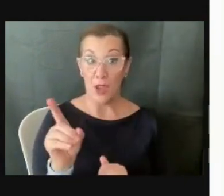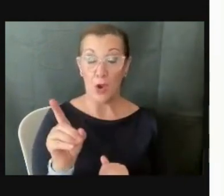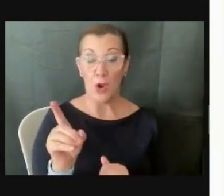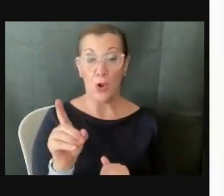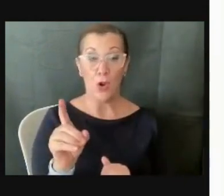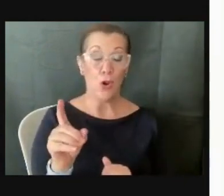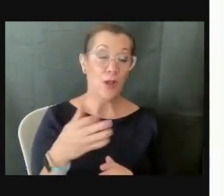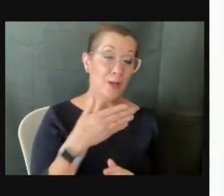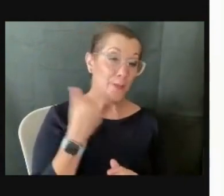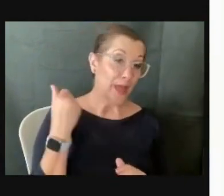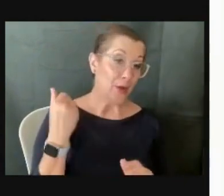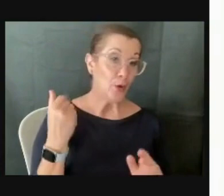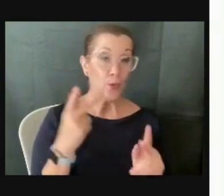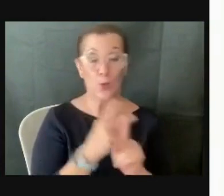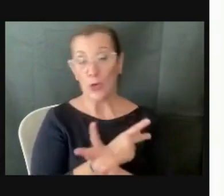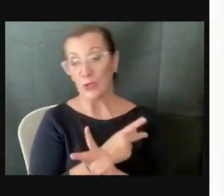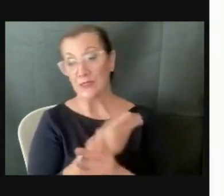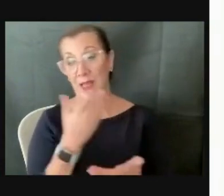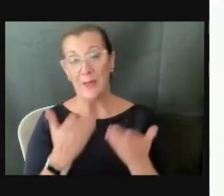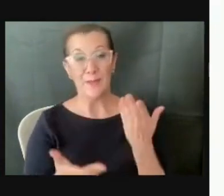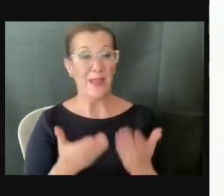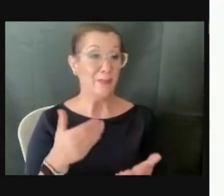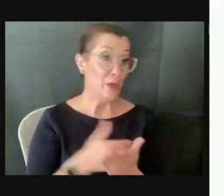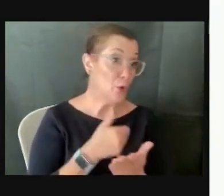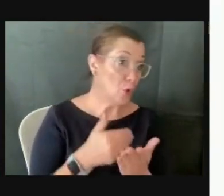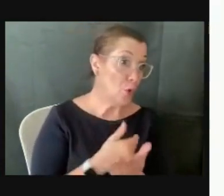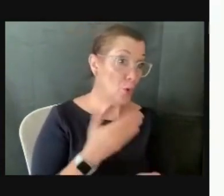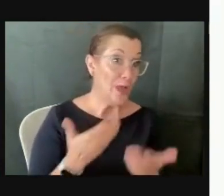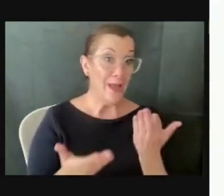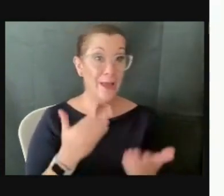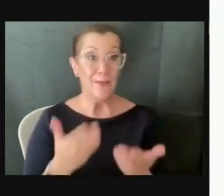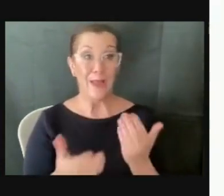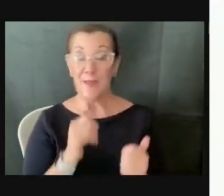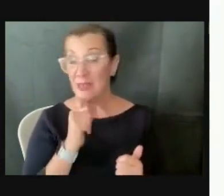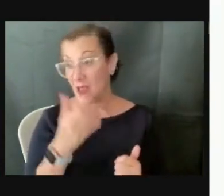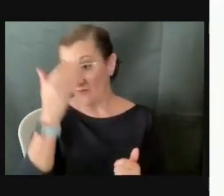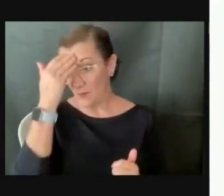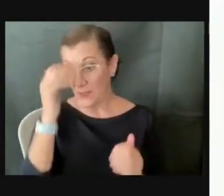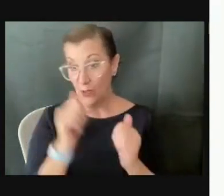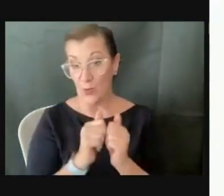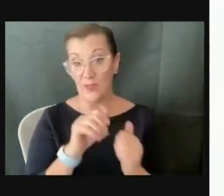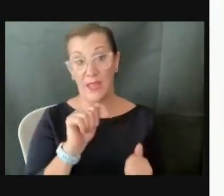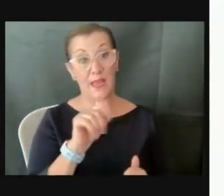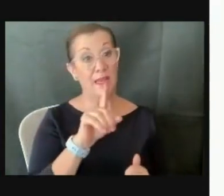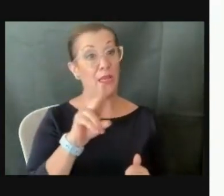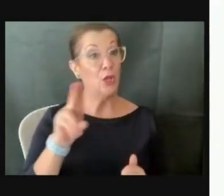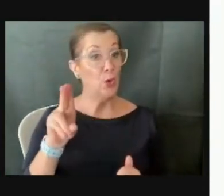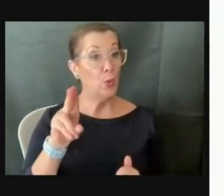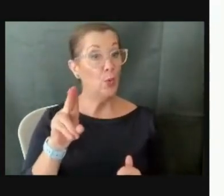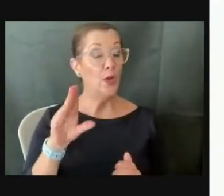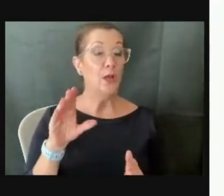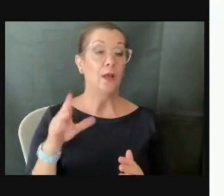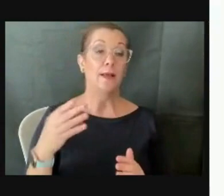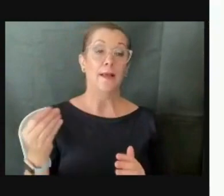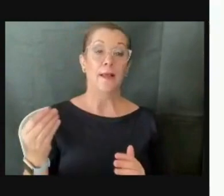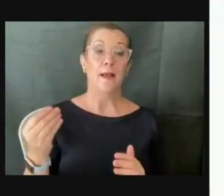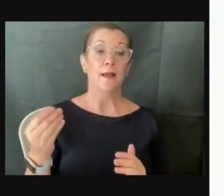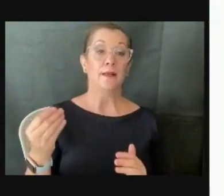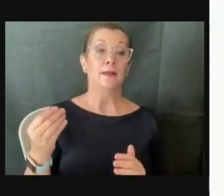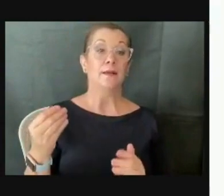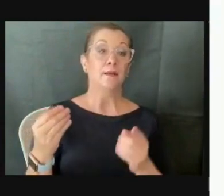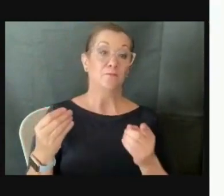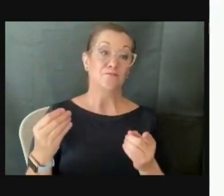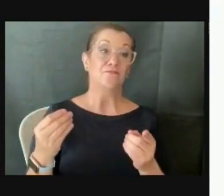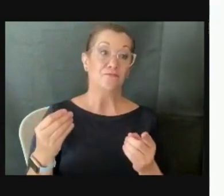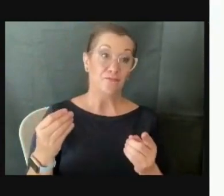for worse, maybe kind of new, maybe not be super familiar with ADUs. And this can kind of